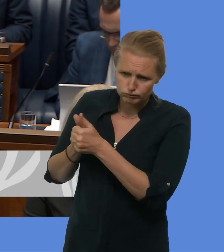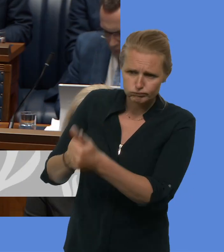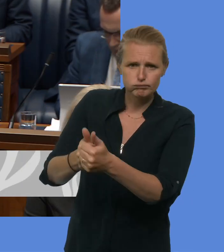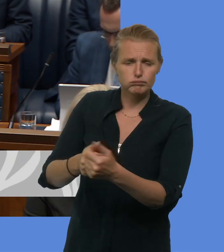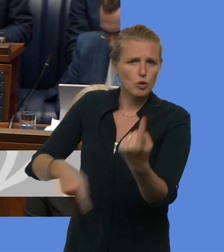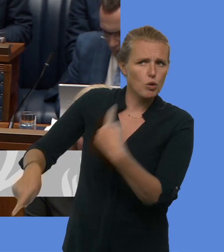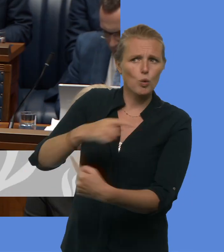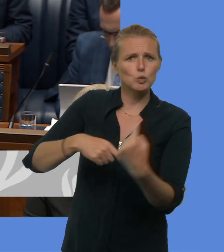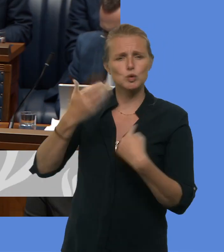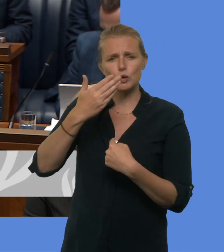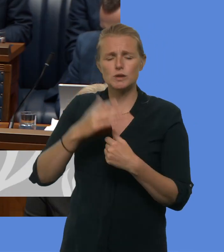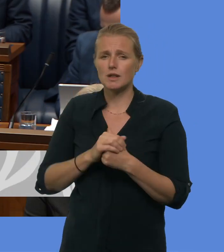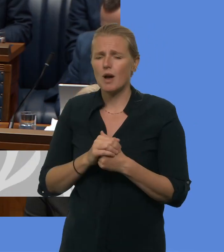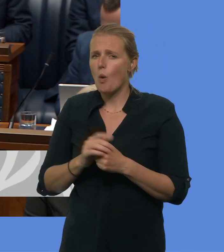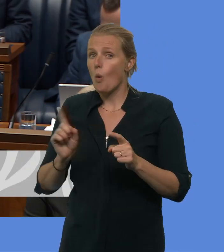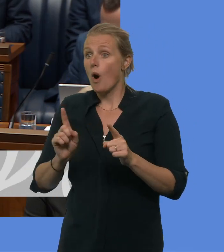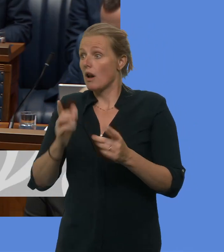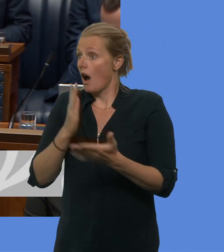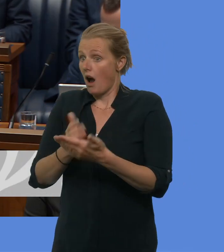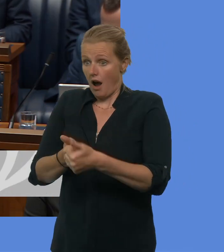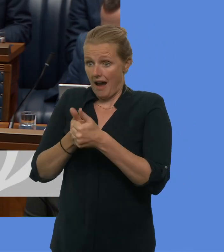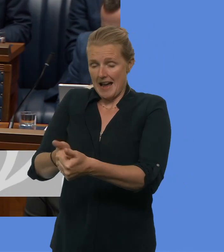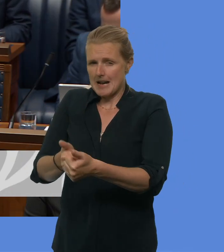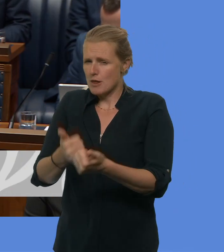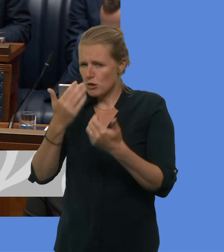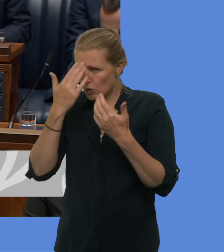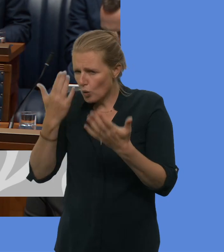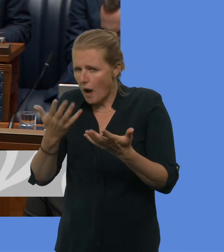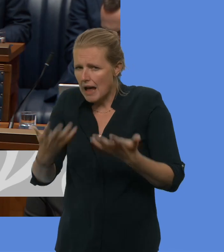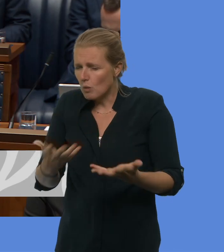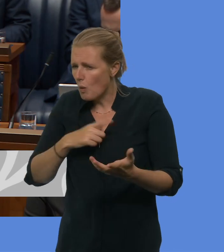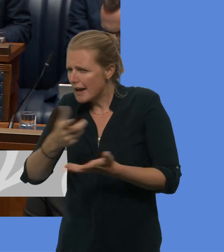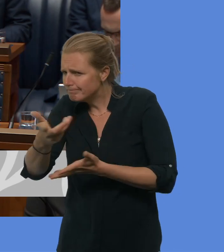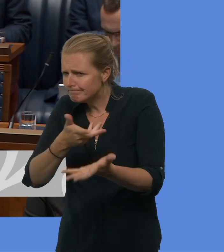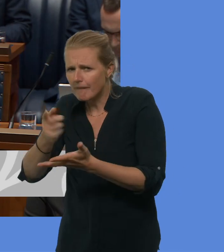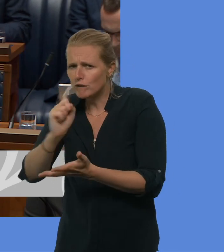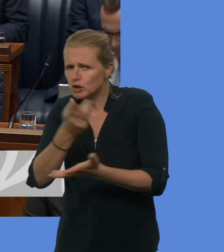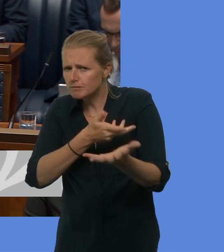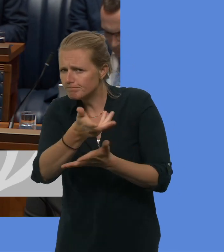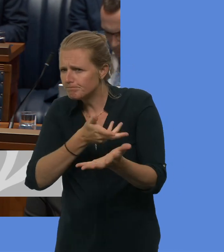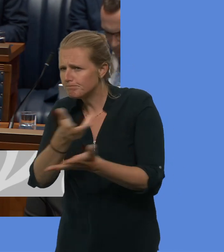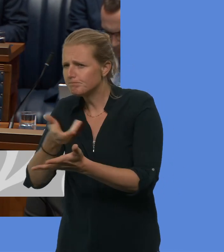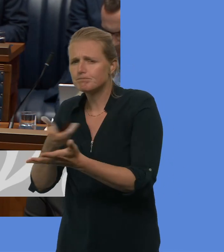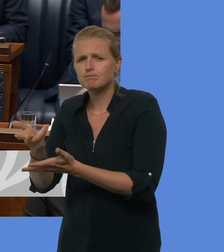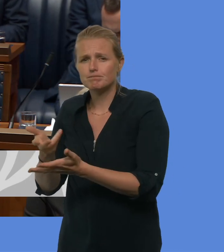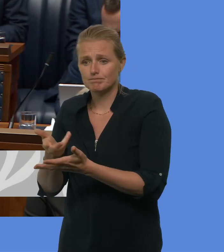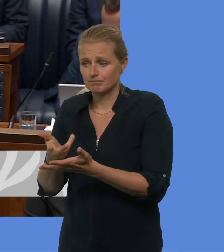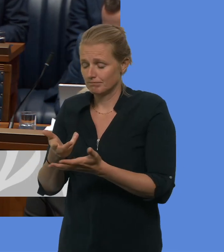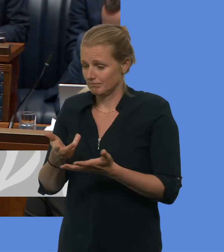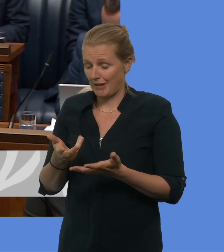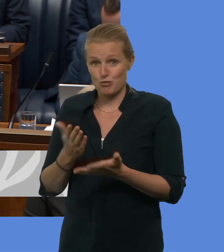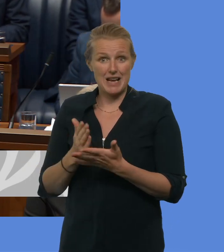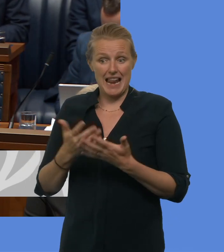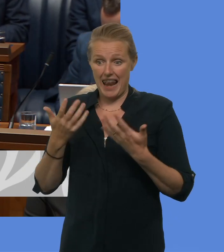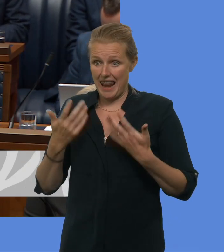them. We haven't quantified what that may be. At this stage, we're engaging with the schools. There are only a couple of weeks left in terms of